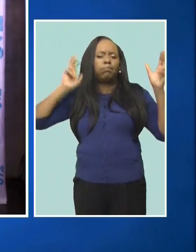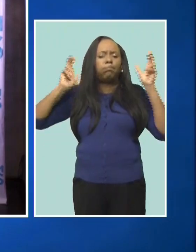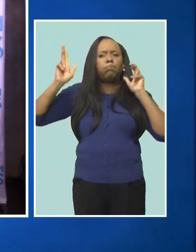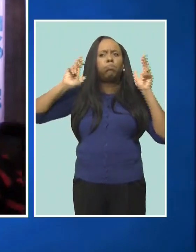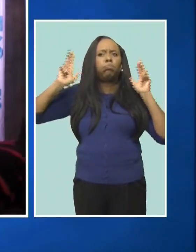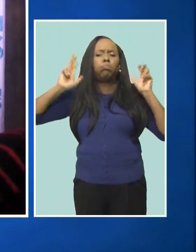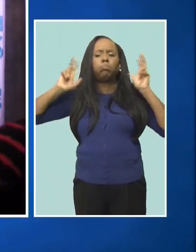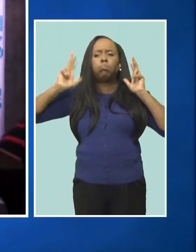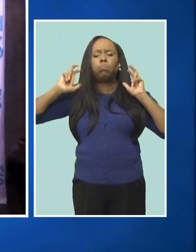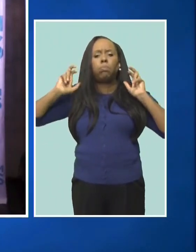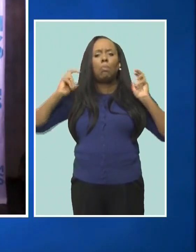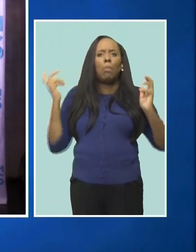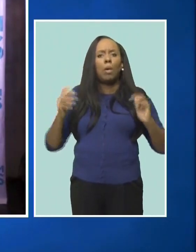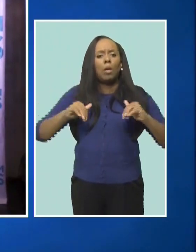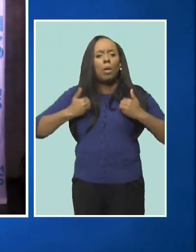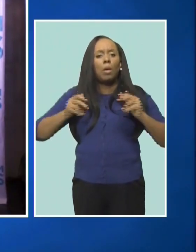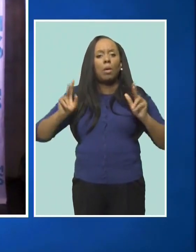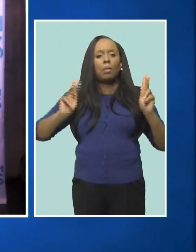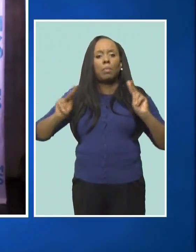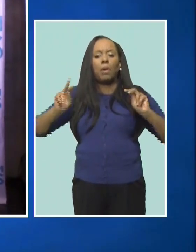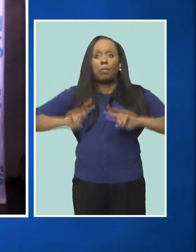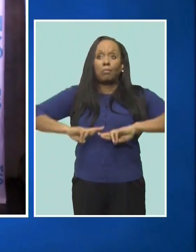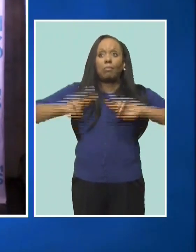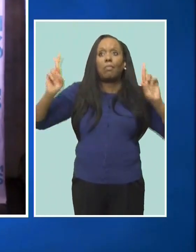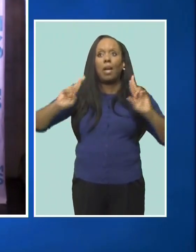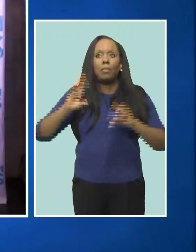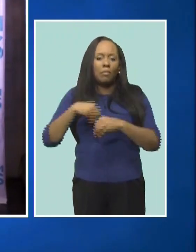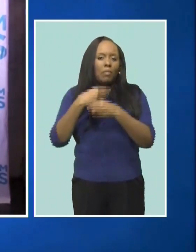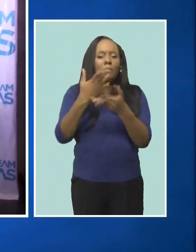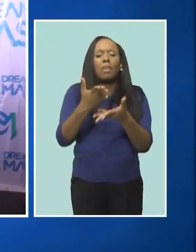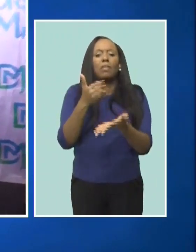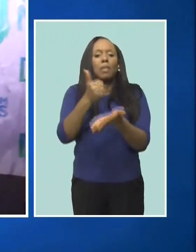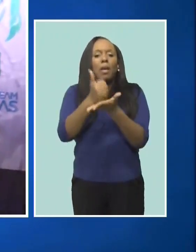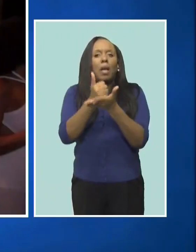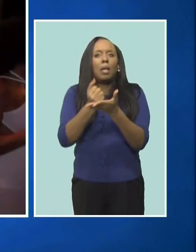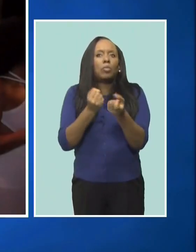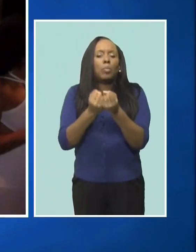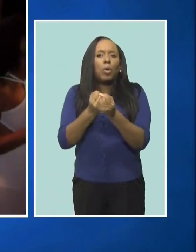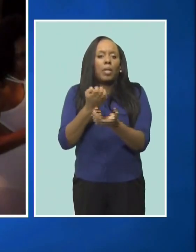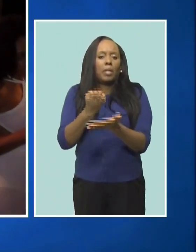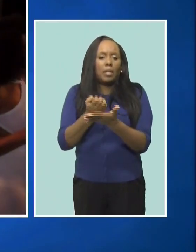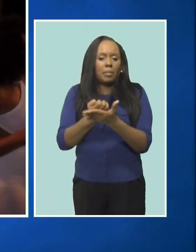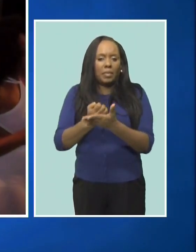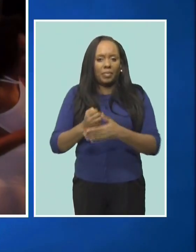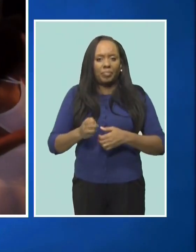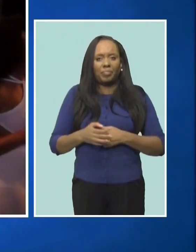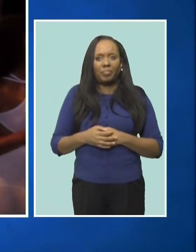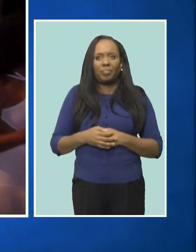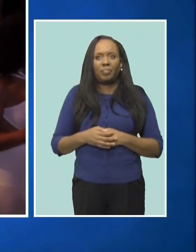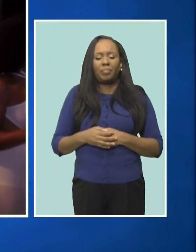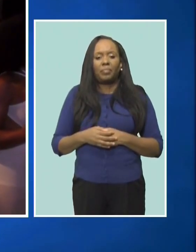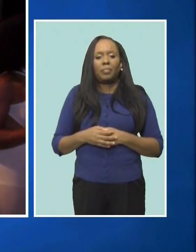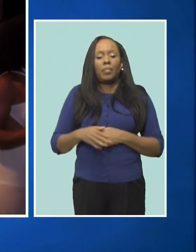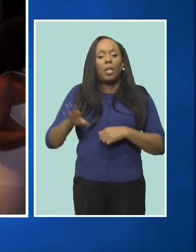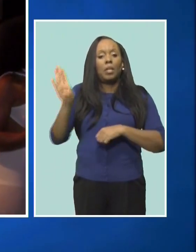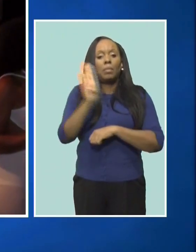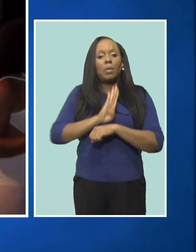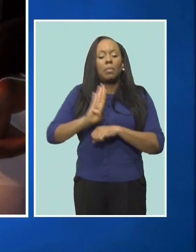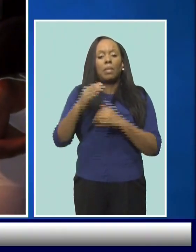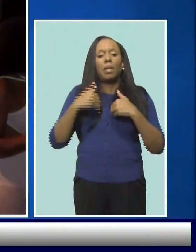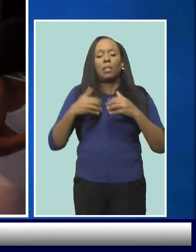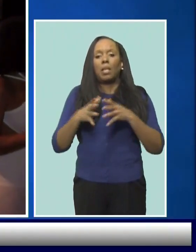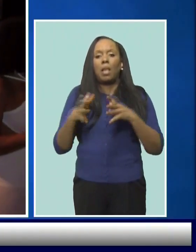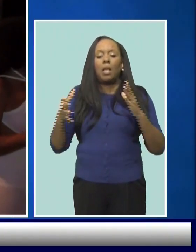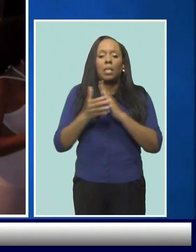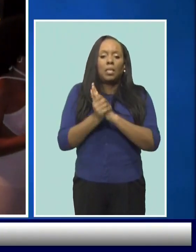ground, the young people are ready to contribute to the island's economy. We live in a country that has a lot of talent, has a lot of potential, and